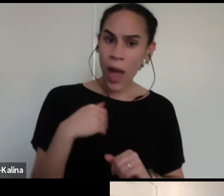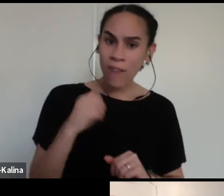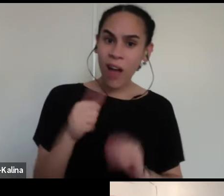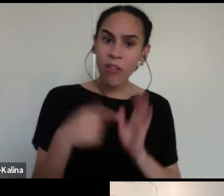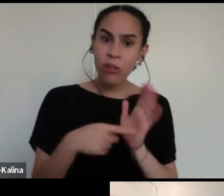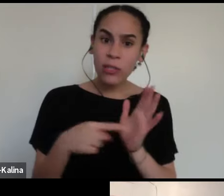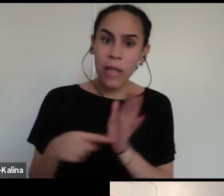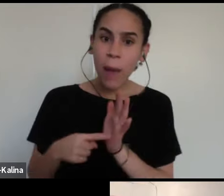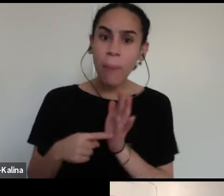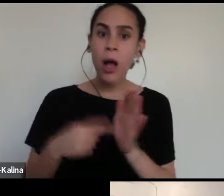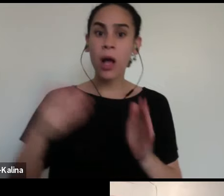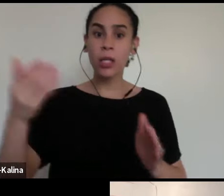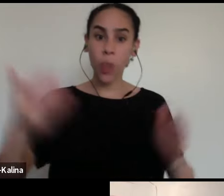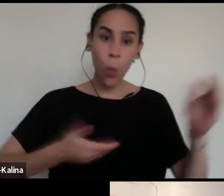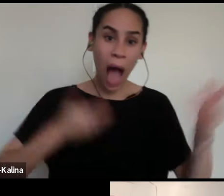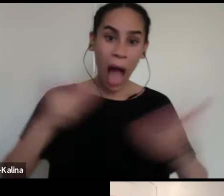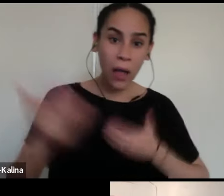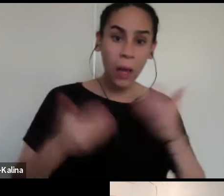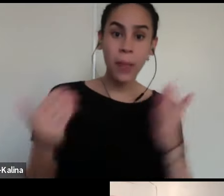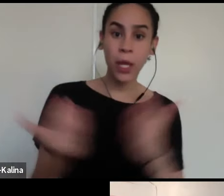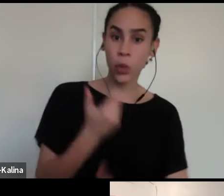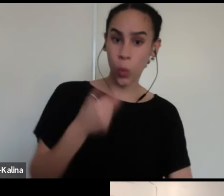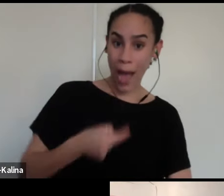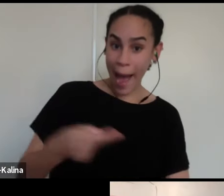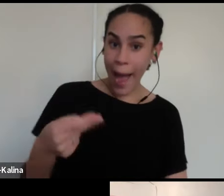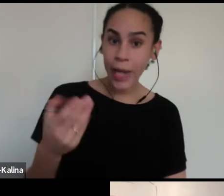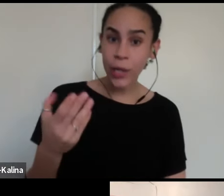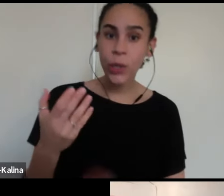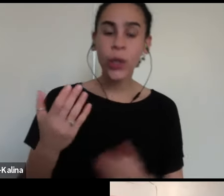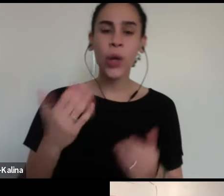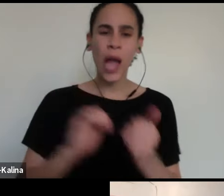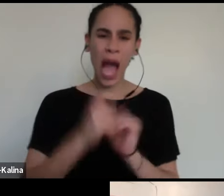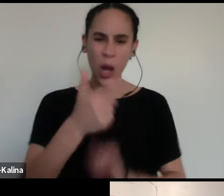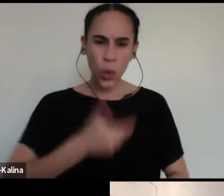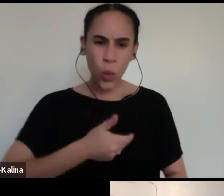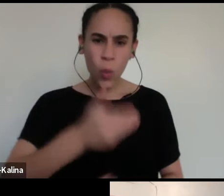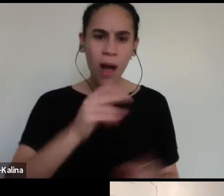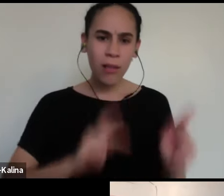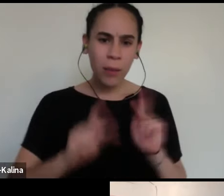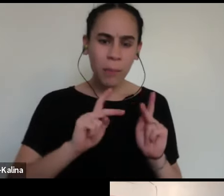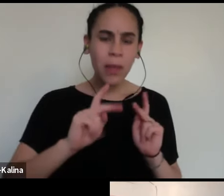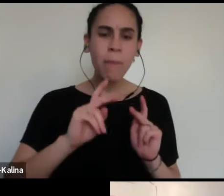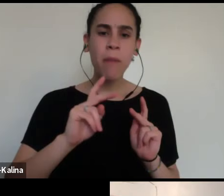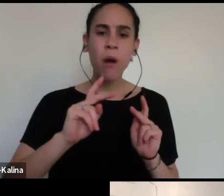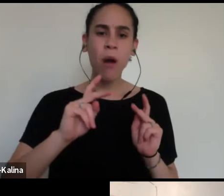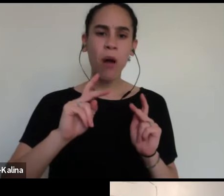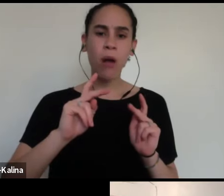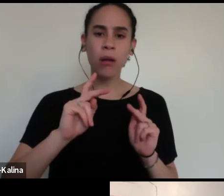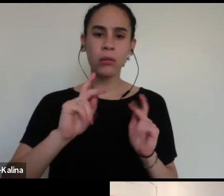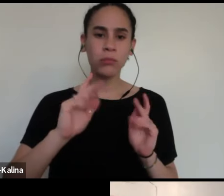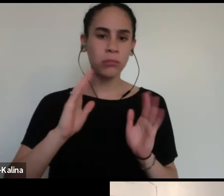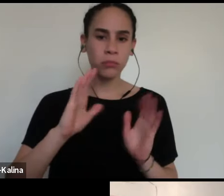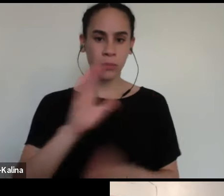to welcoming a new hire? How do you welcome people into the company? How do you address performance